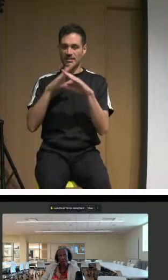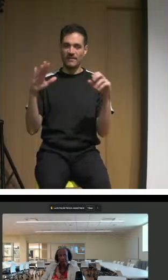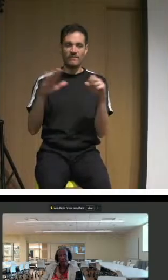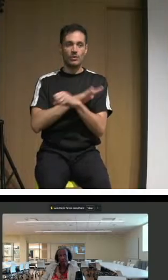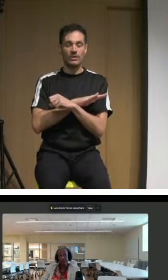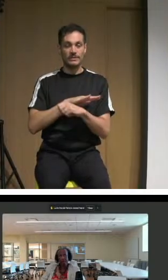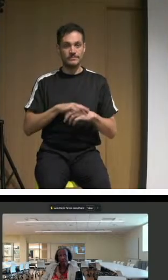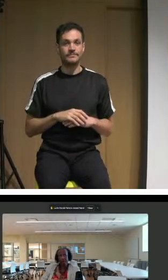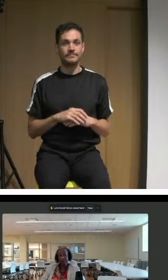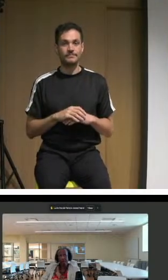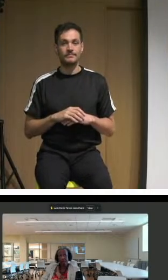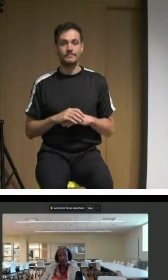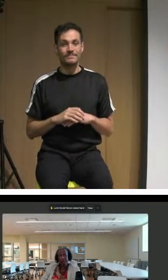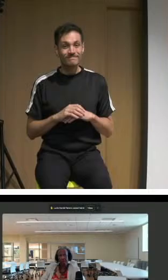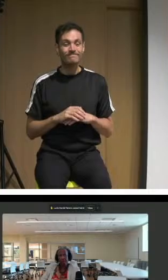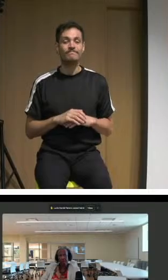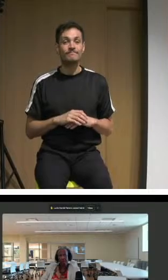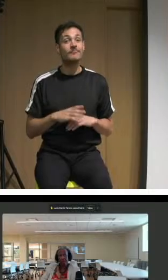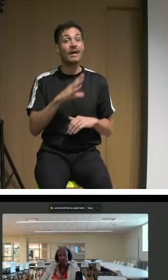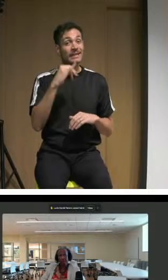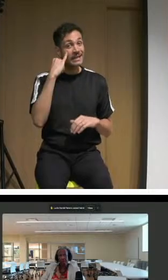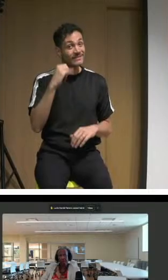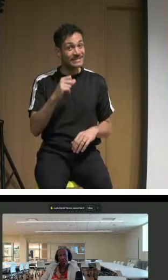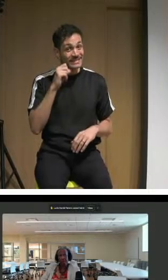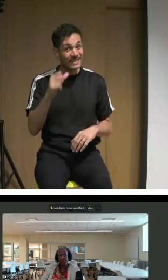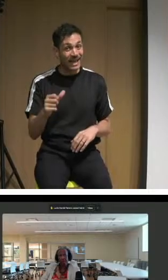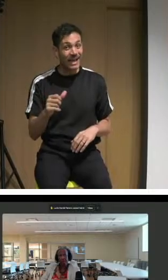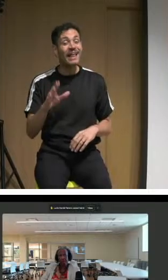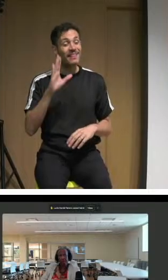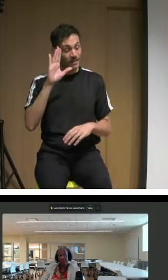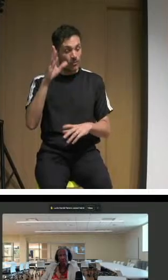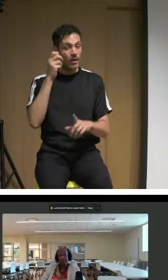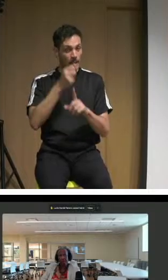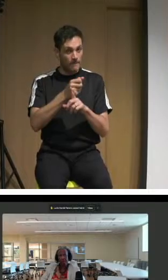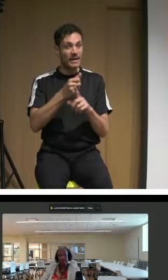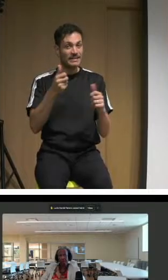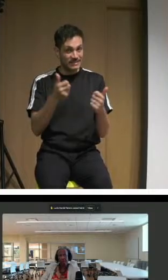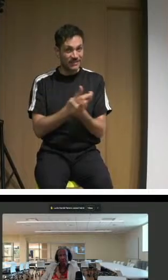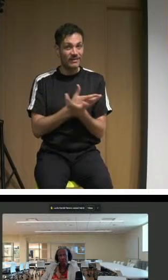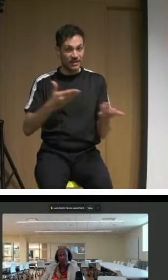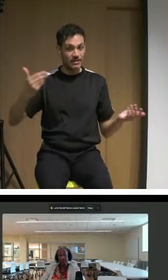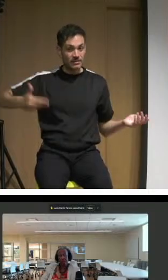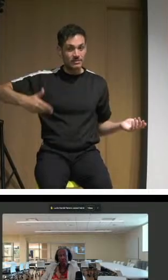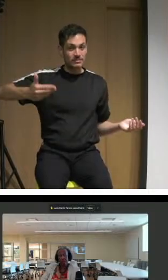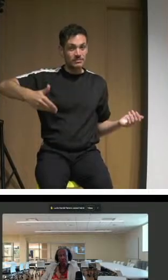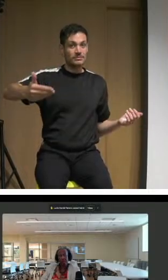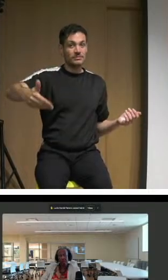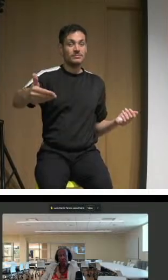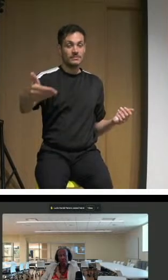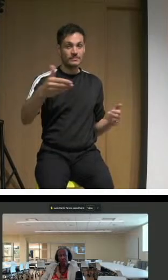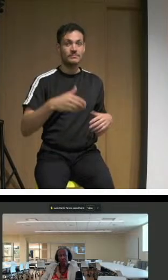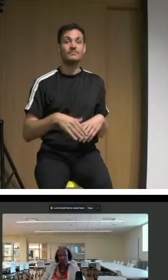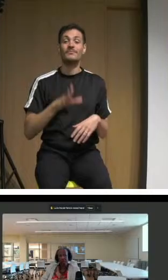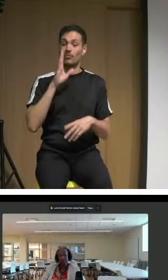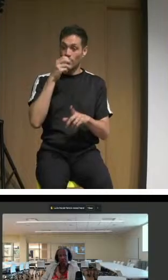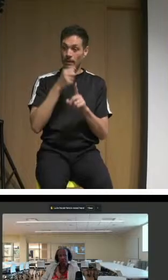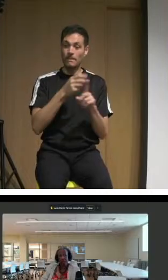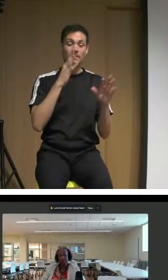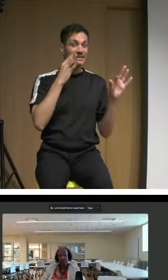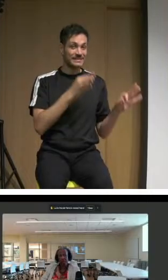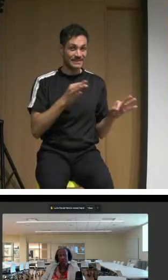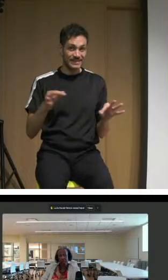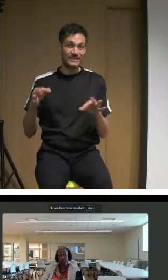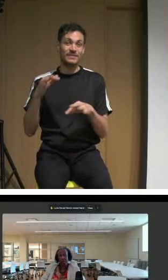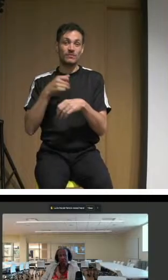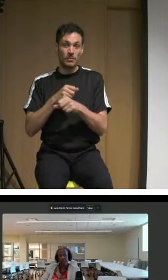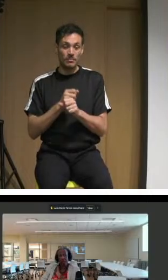that also has implications for every single thing we have voted on up until this point. It has implications for decisions that were made by the executive body.